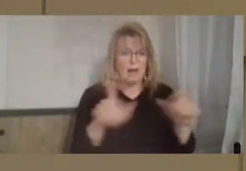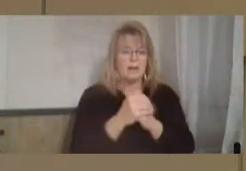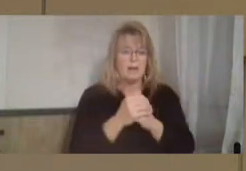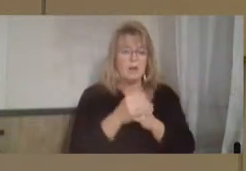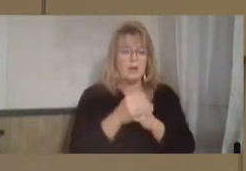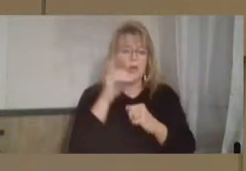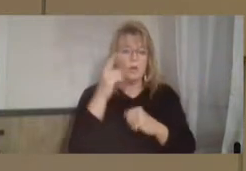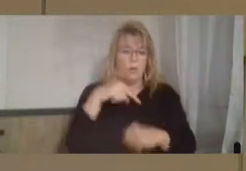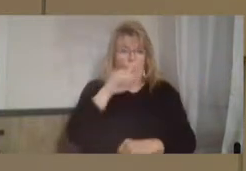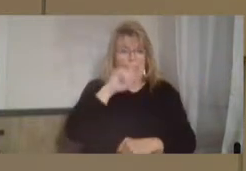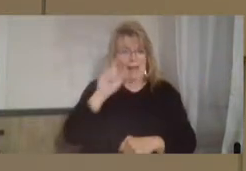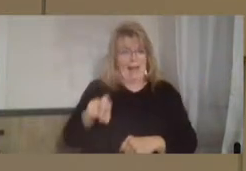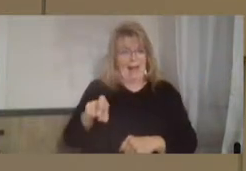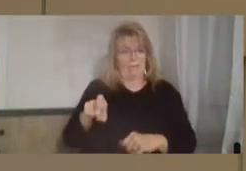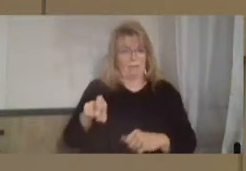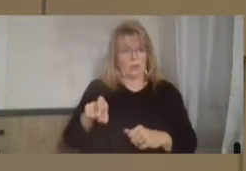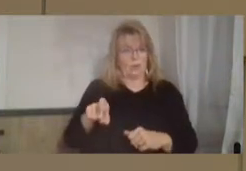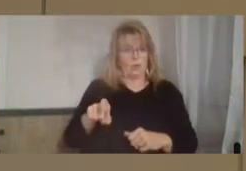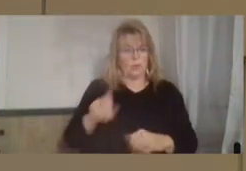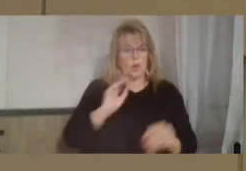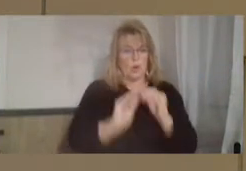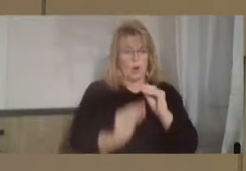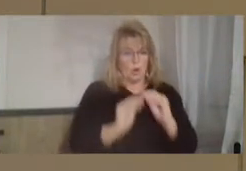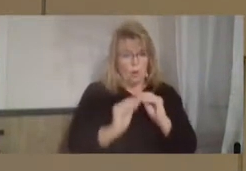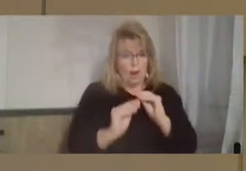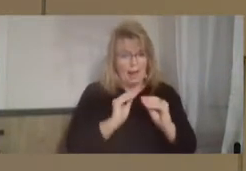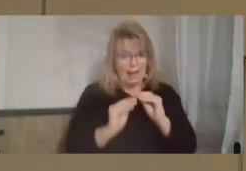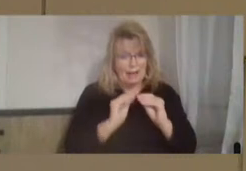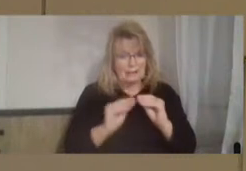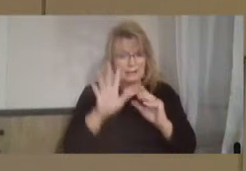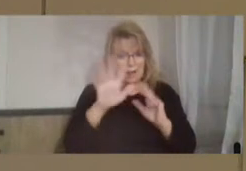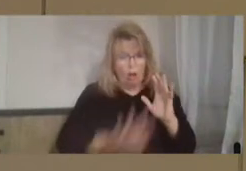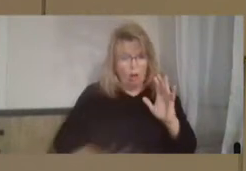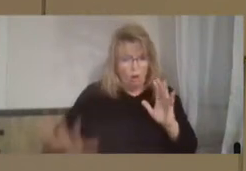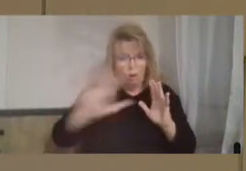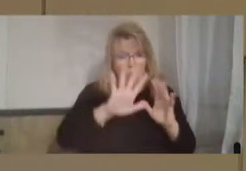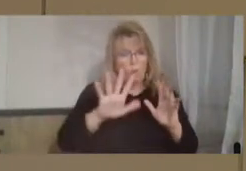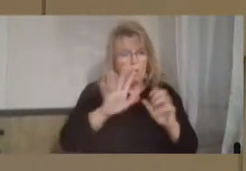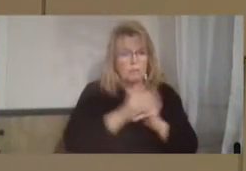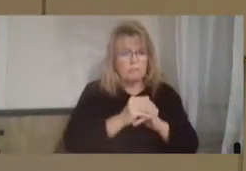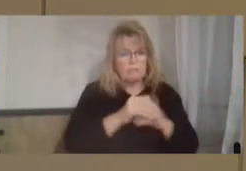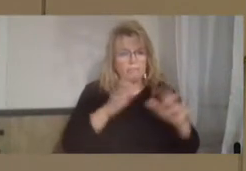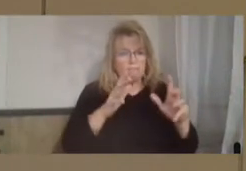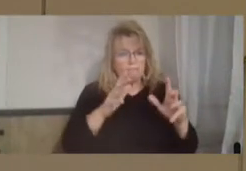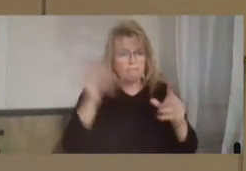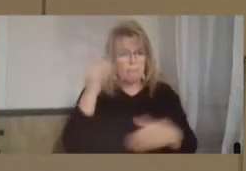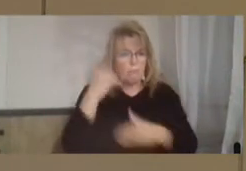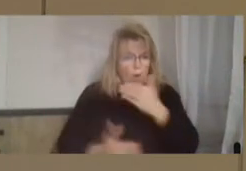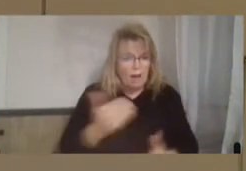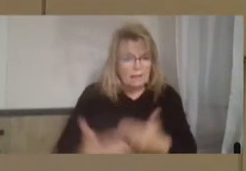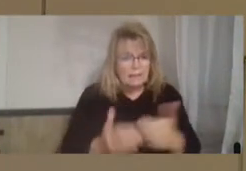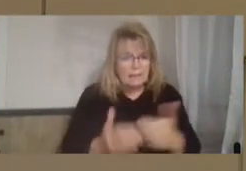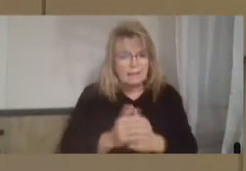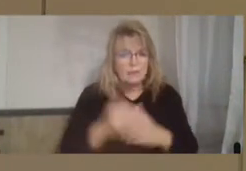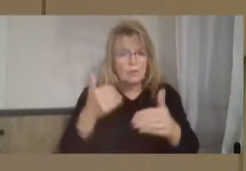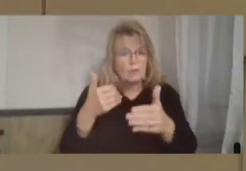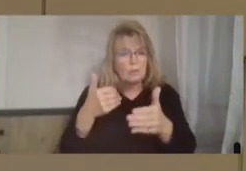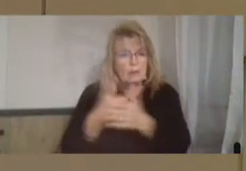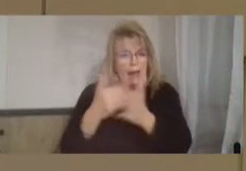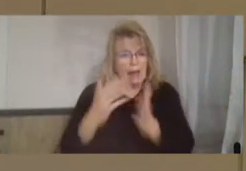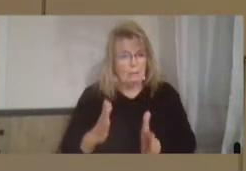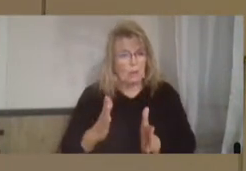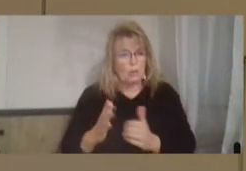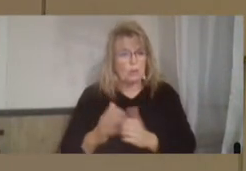to correct the whole notification process to neighbors who have not